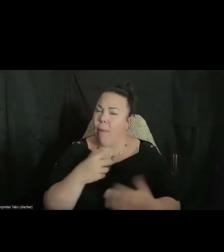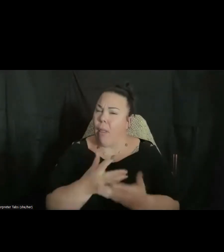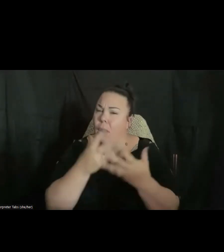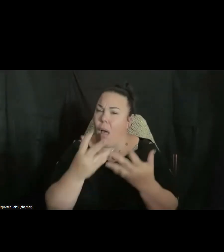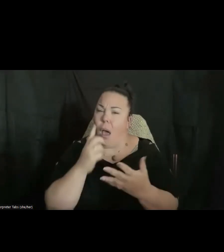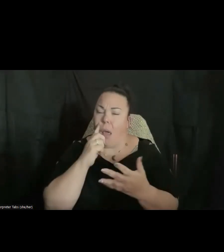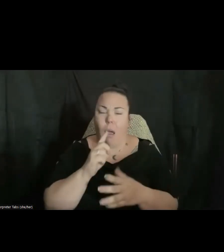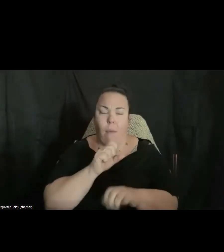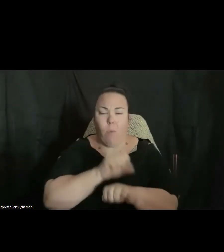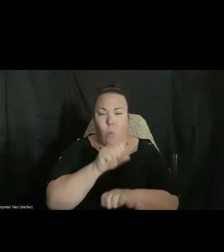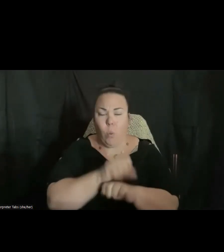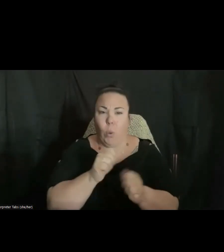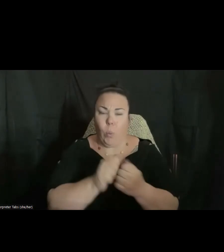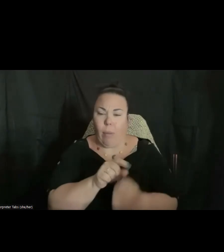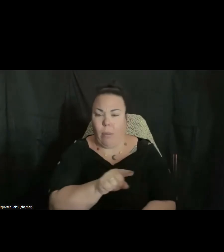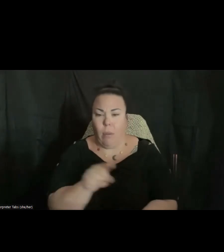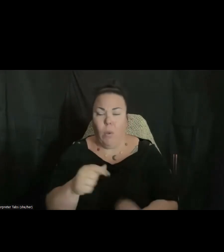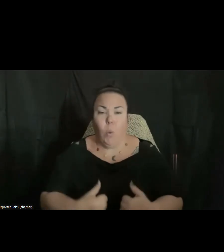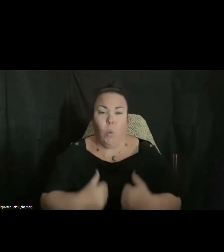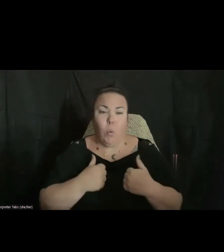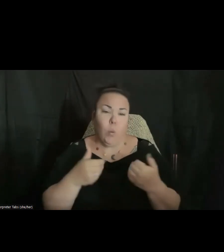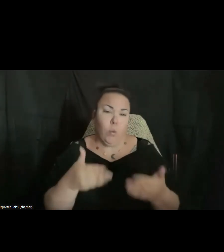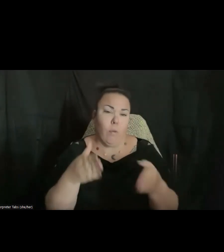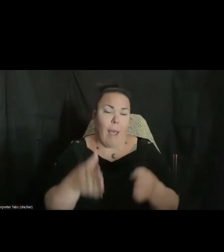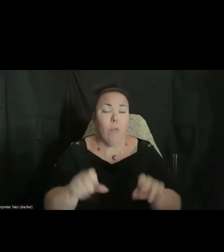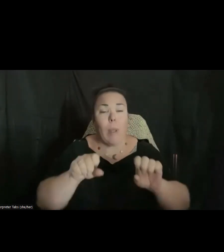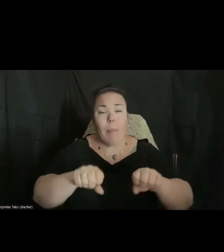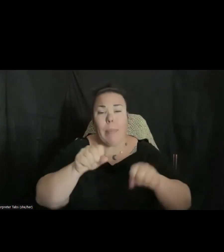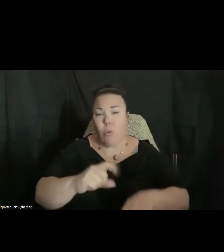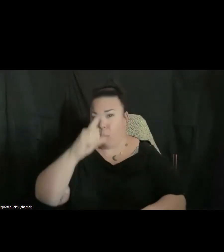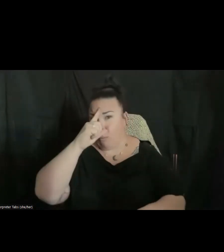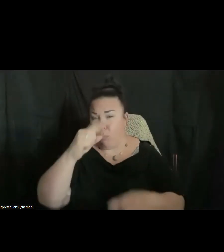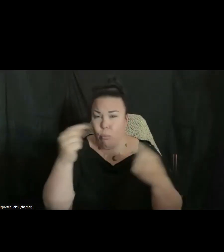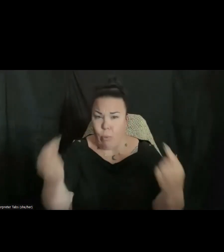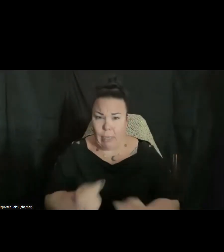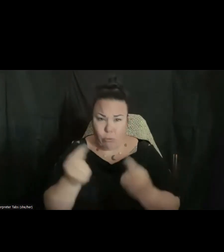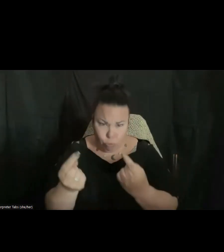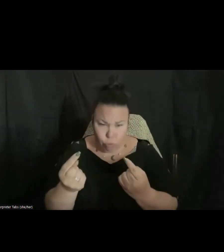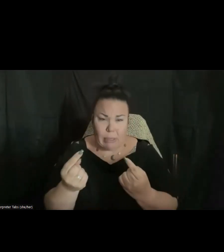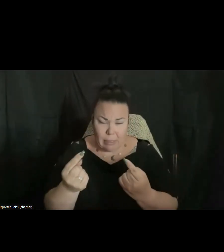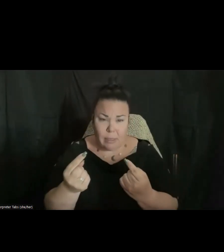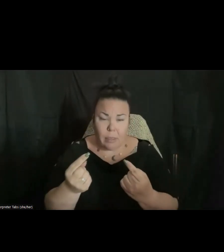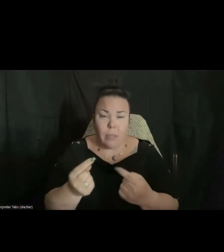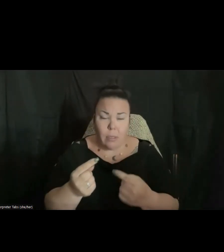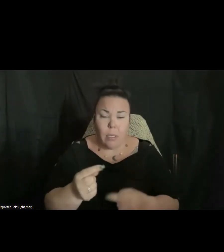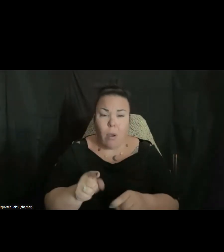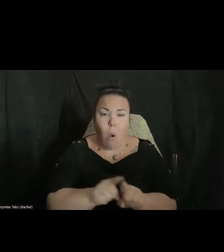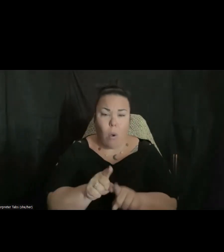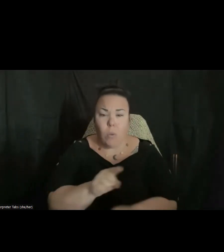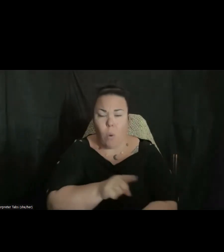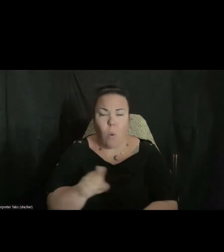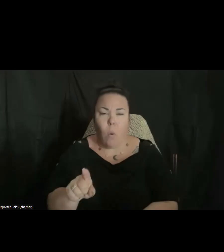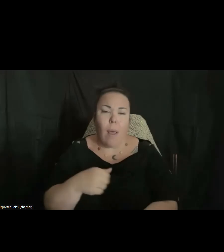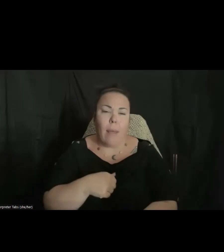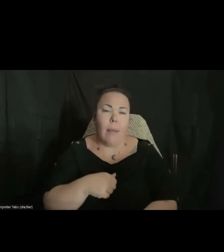survivors with potential brain injuries, and then also those survivors with substance use and